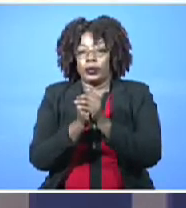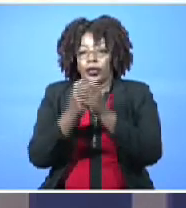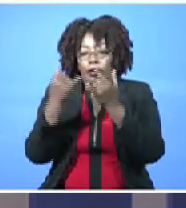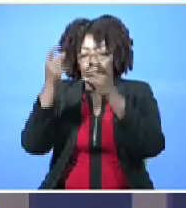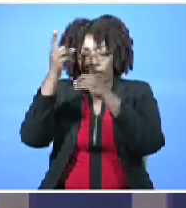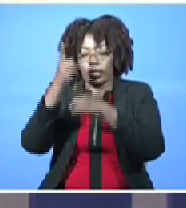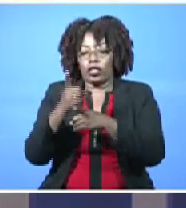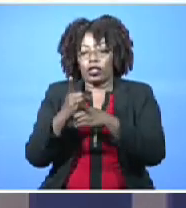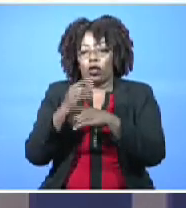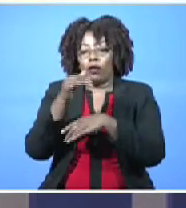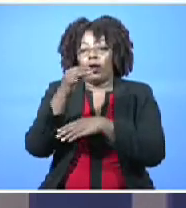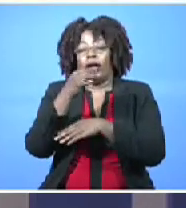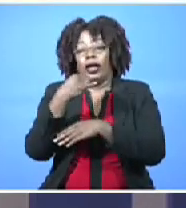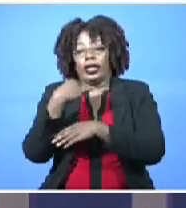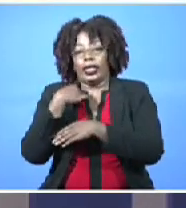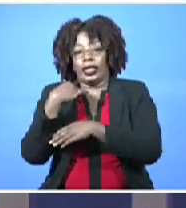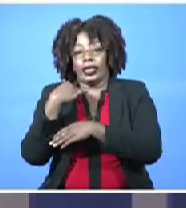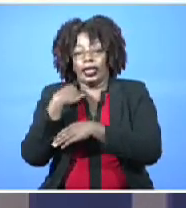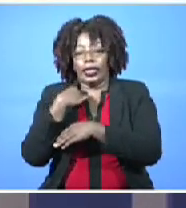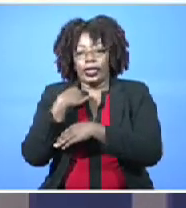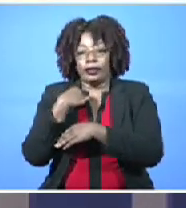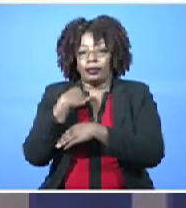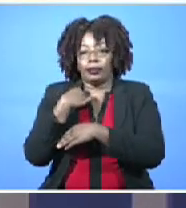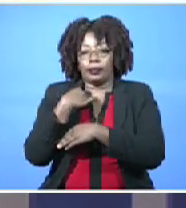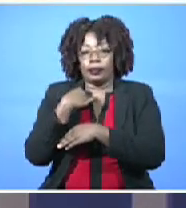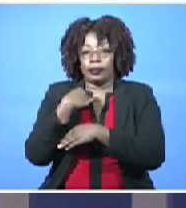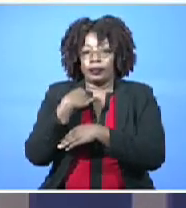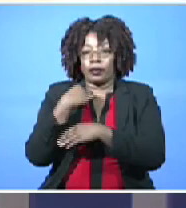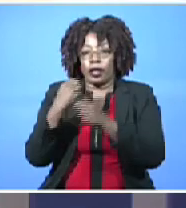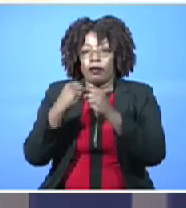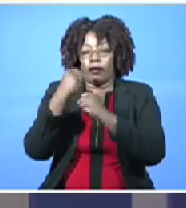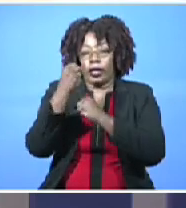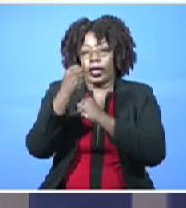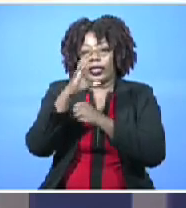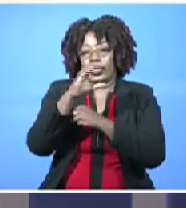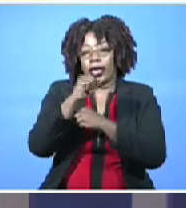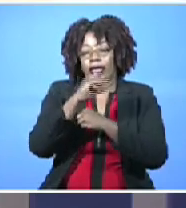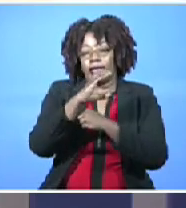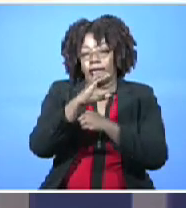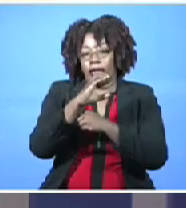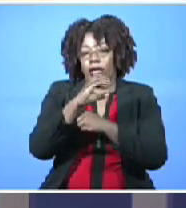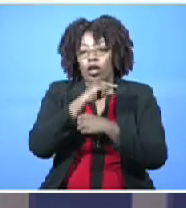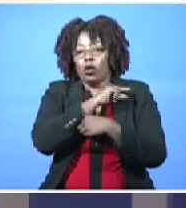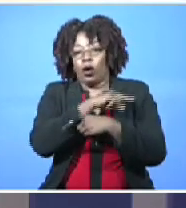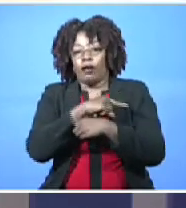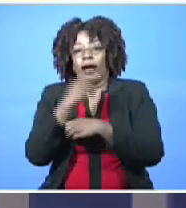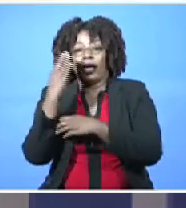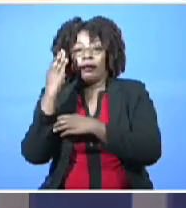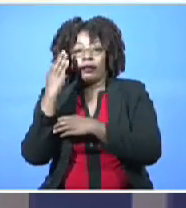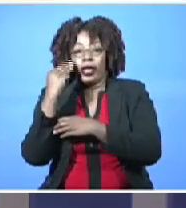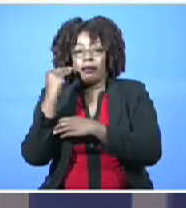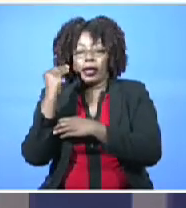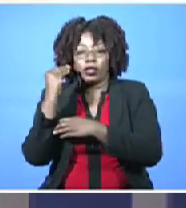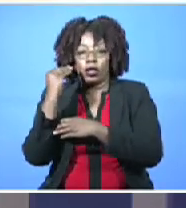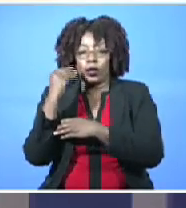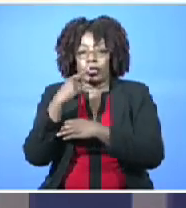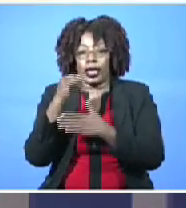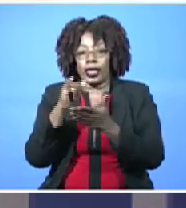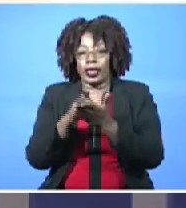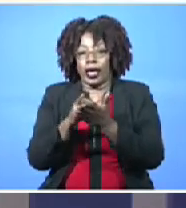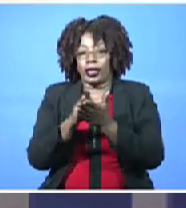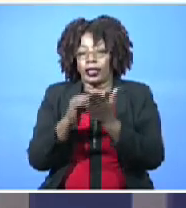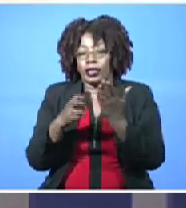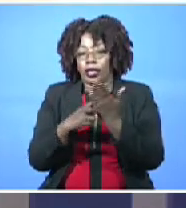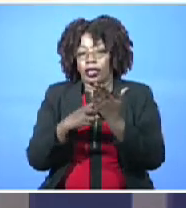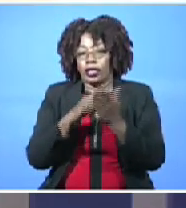over Canadian Joshua Fraser in the 147-pound welterweight division at the CAC qualifiers in Mexico. With that, he punched his ticket to the games